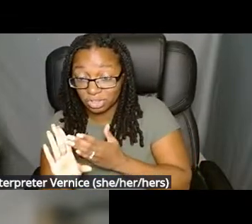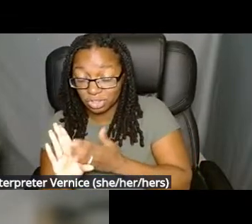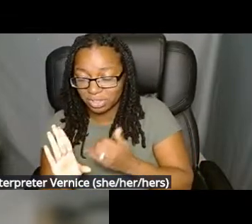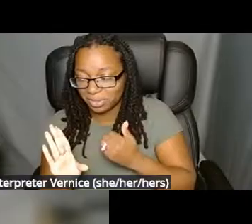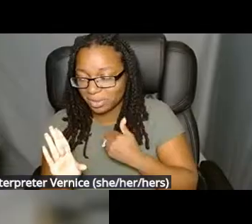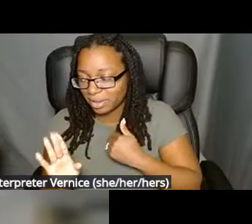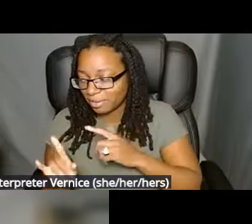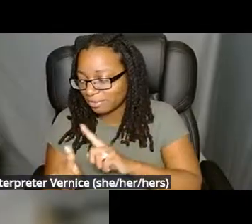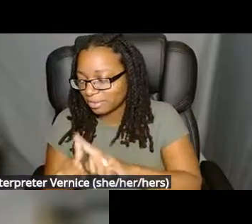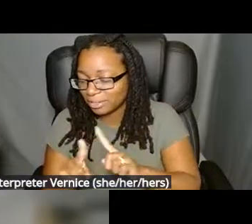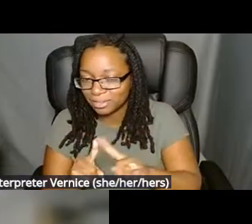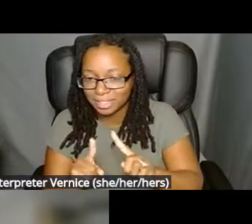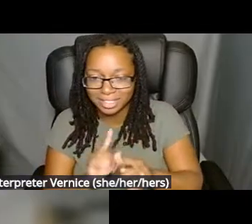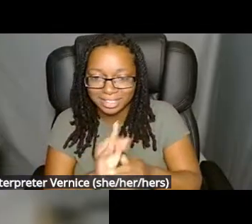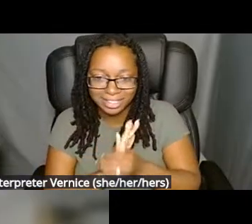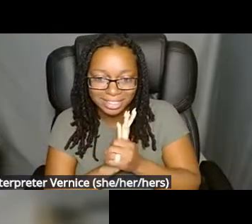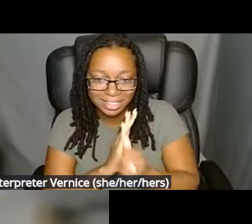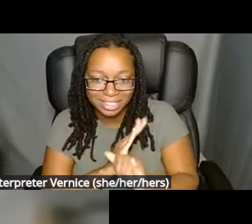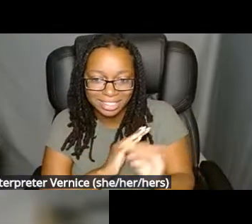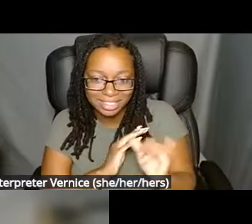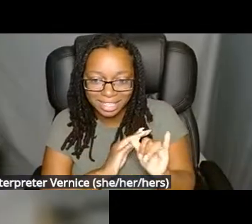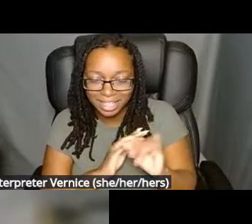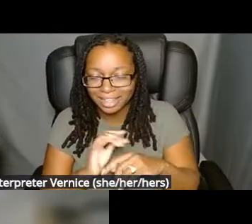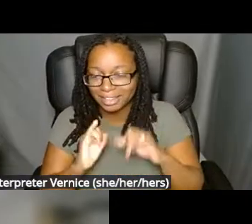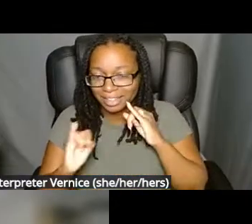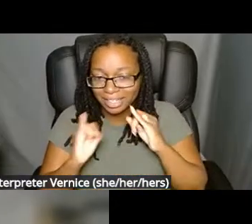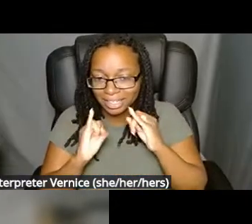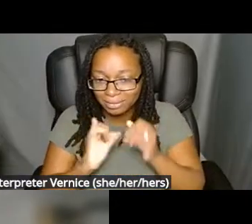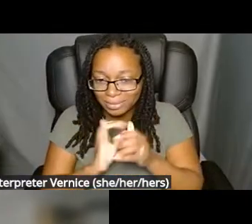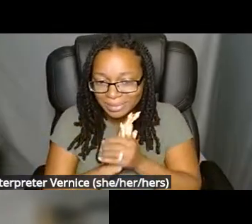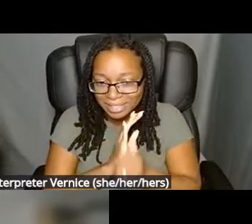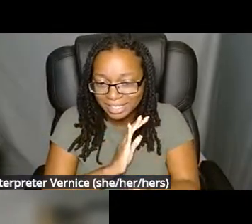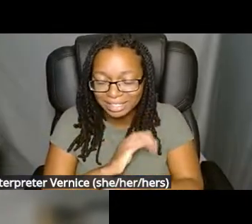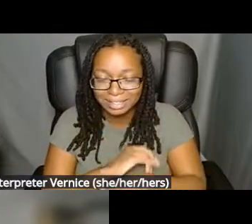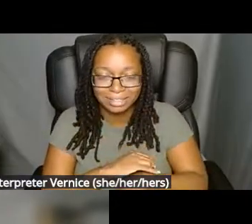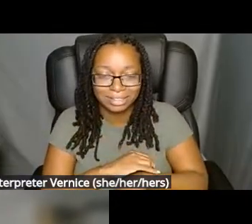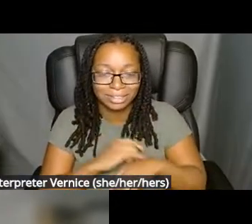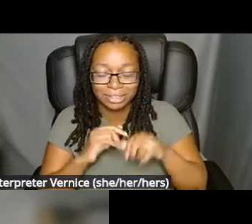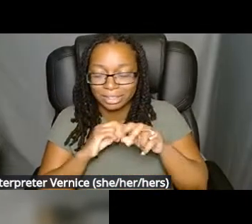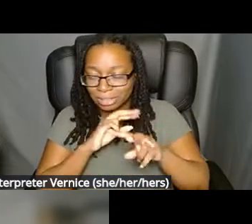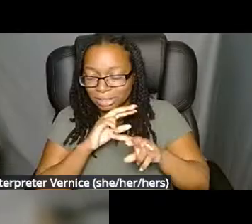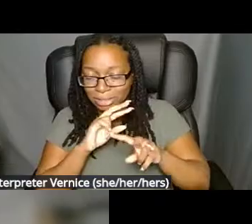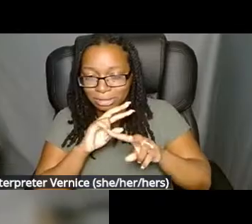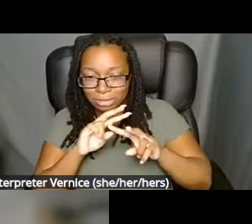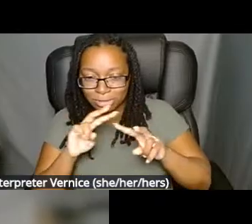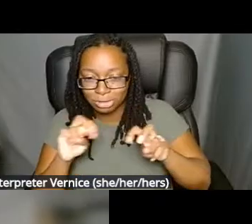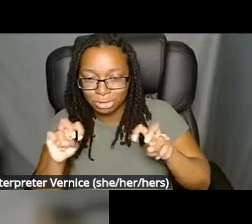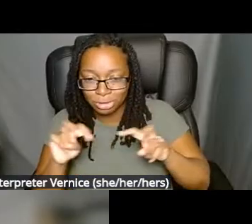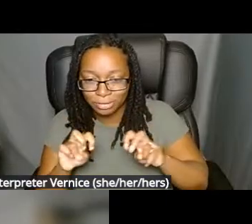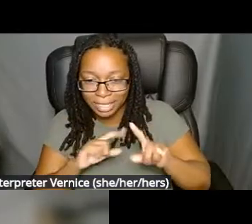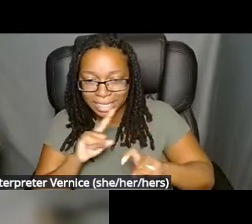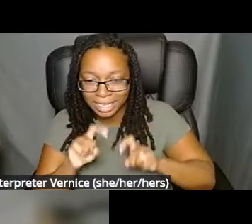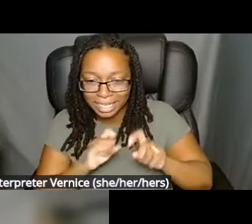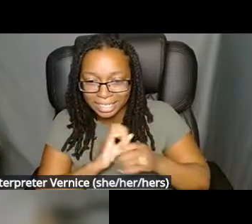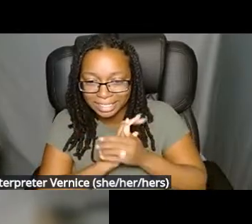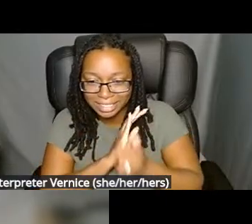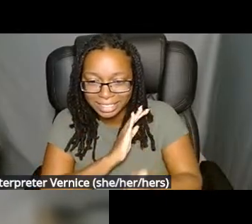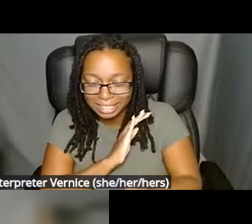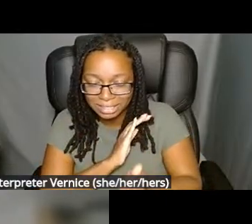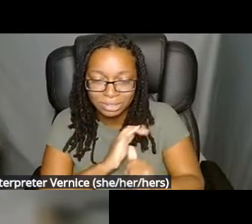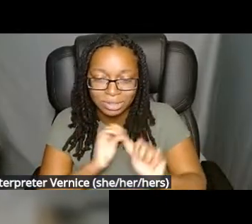different skills like interview skills or like survey skills. You can then look at data